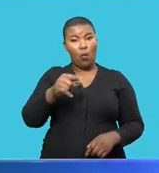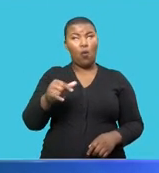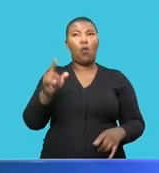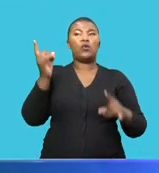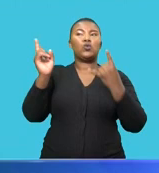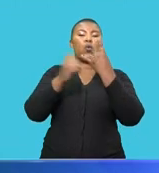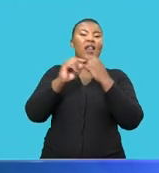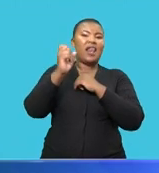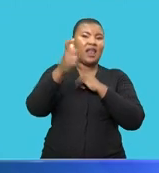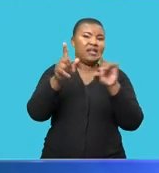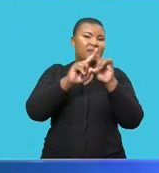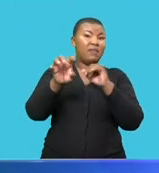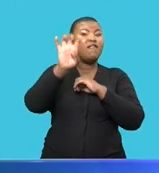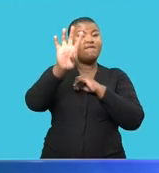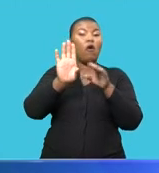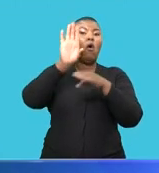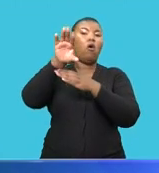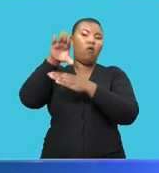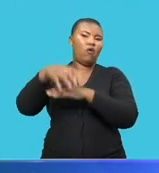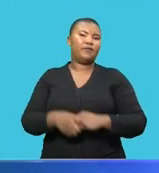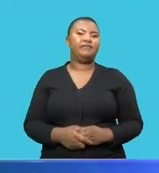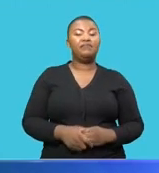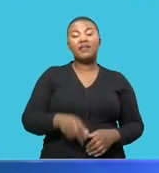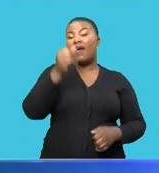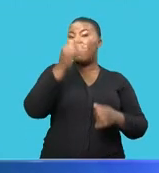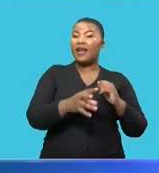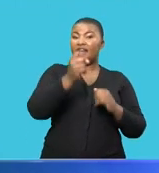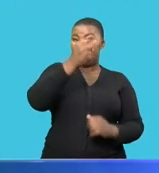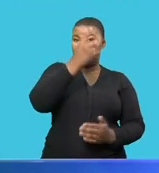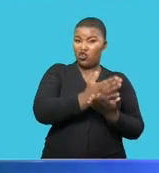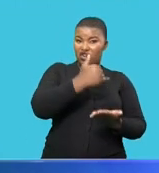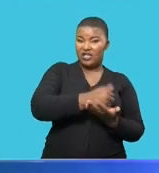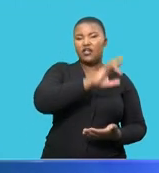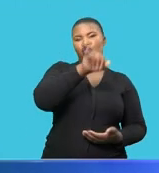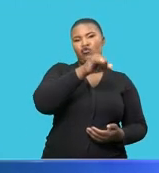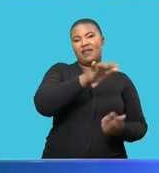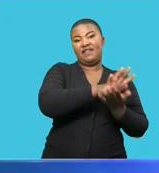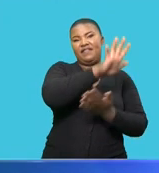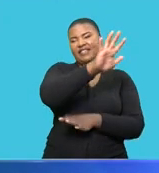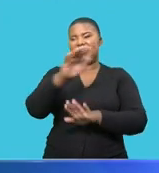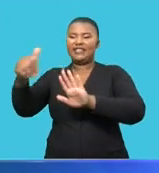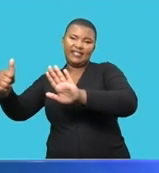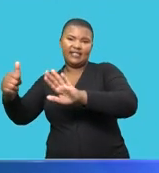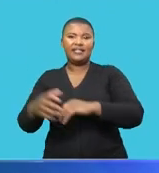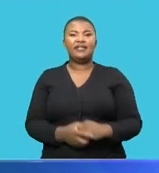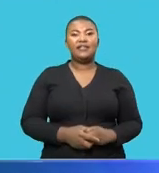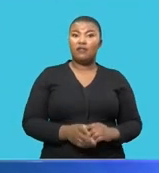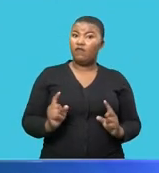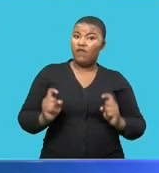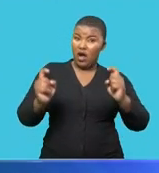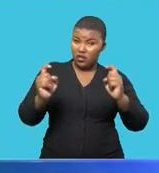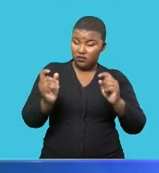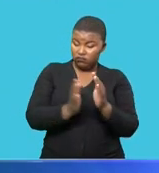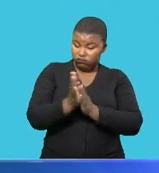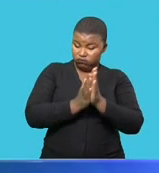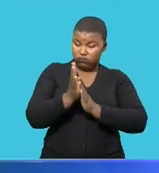then scored 4 unanswered goals. By the end of the first quarter, Johannesburg led 15-6. The match was fast and furious, with